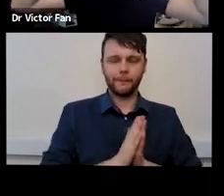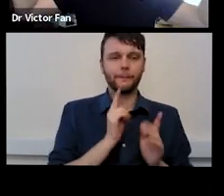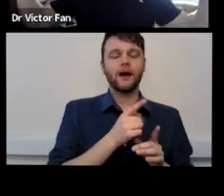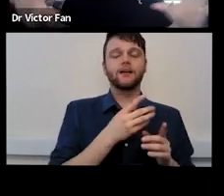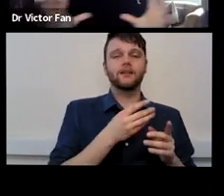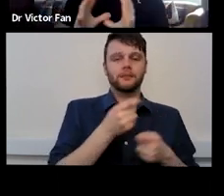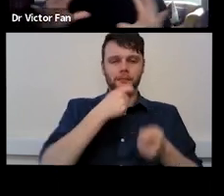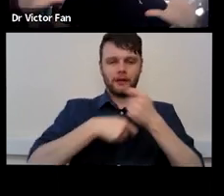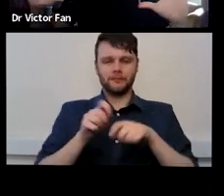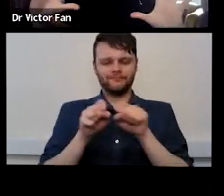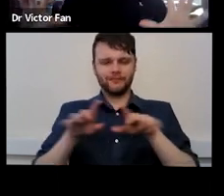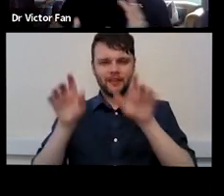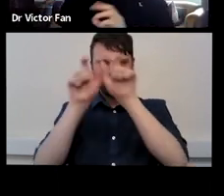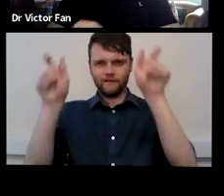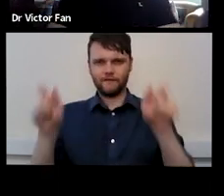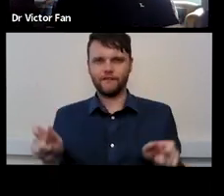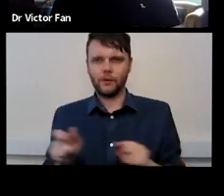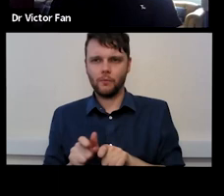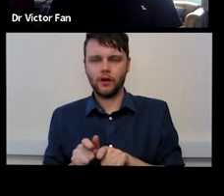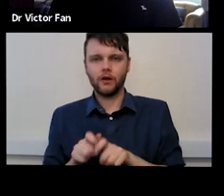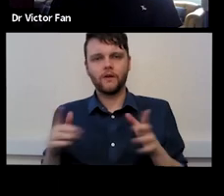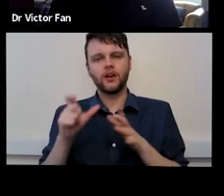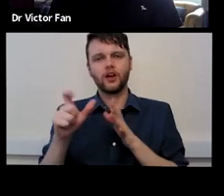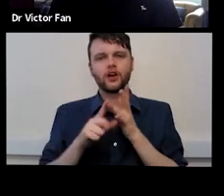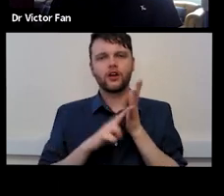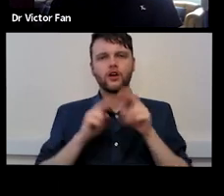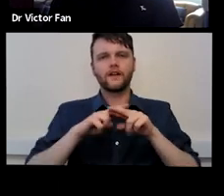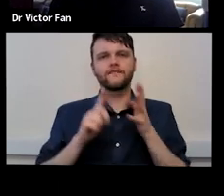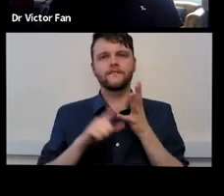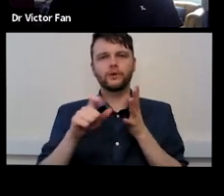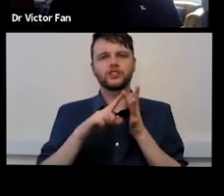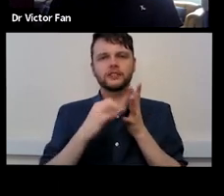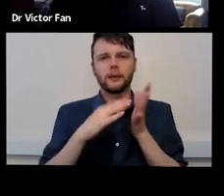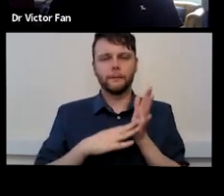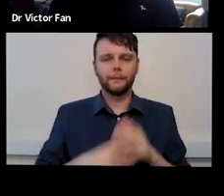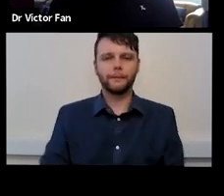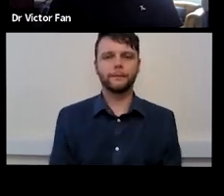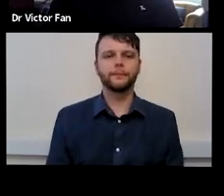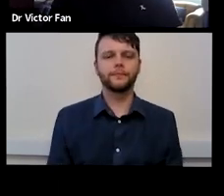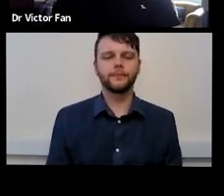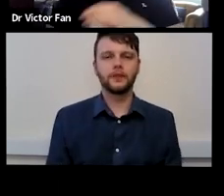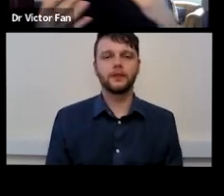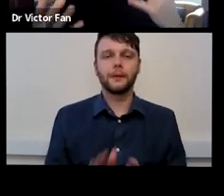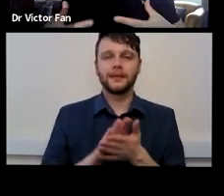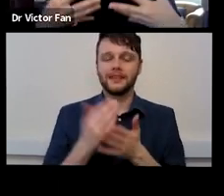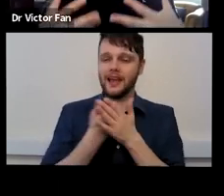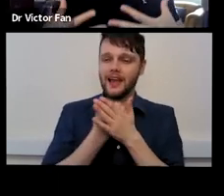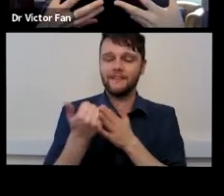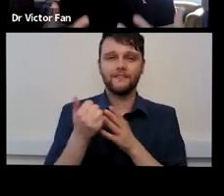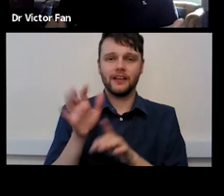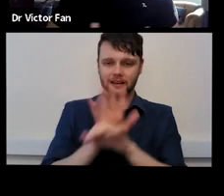the framework of Confucianism. So for him, the idea is that if every national, if